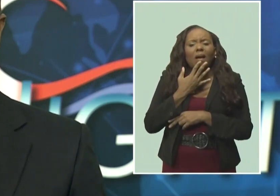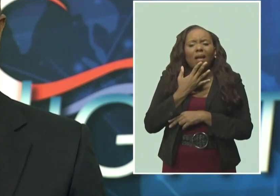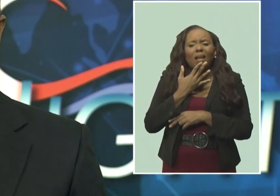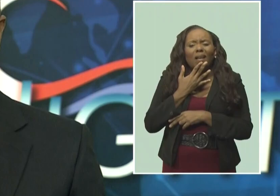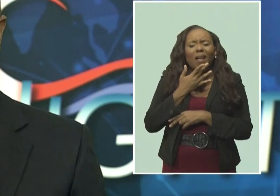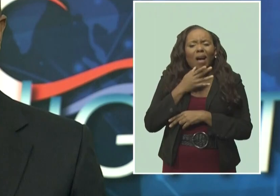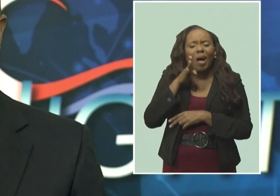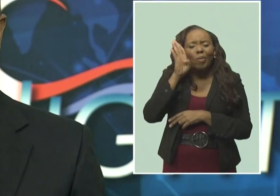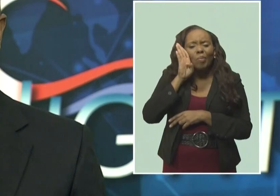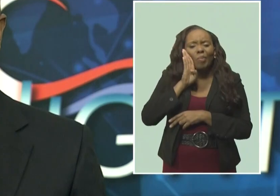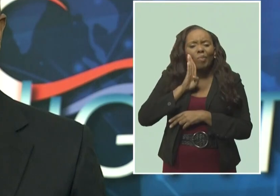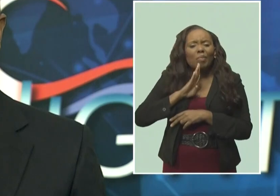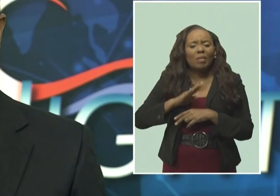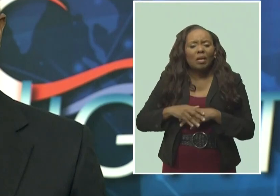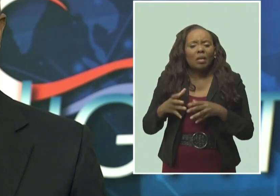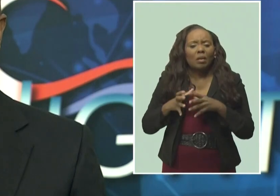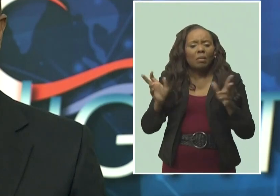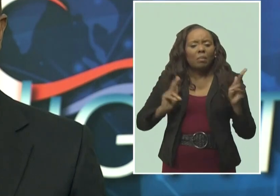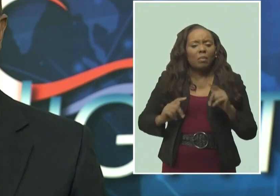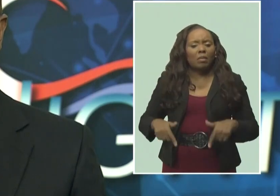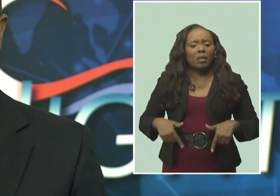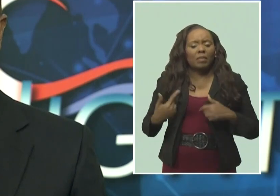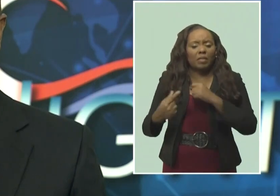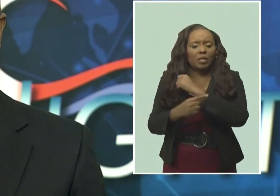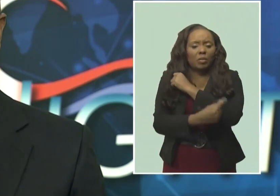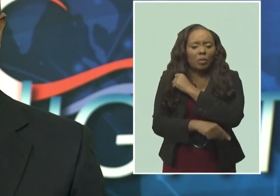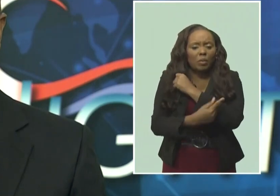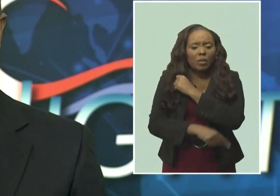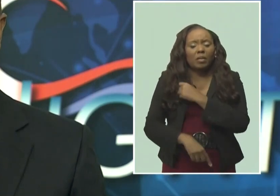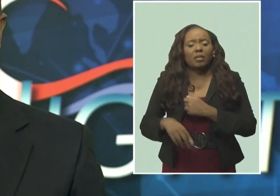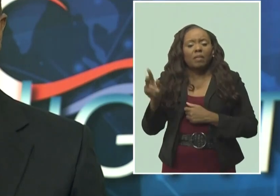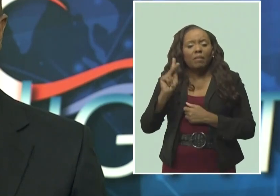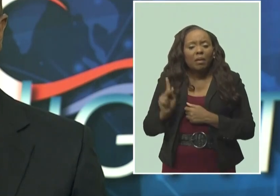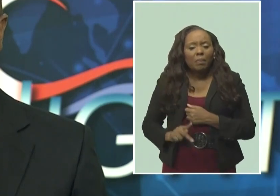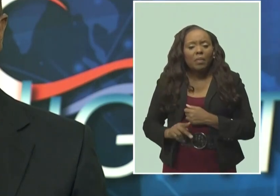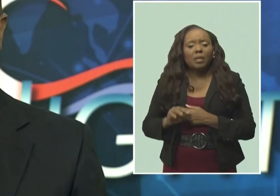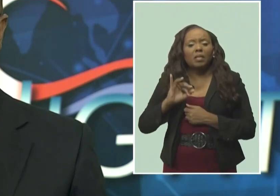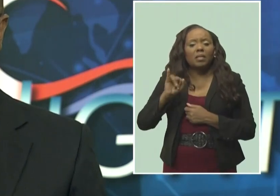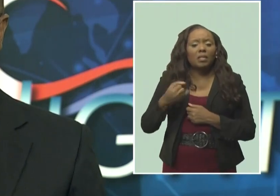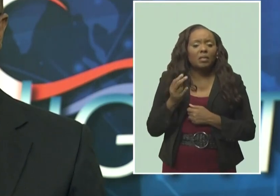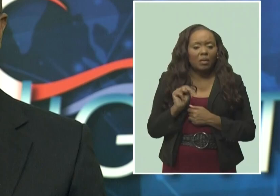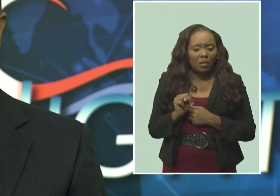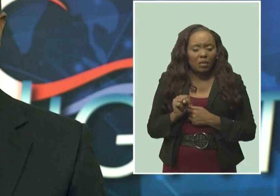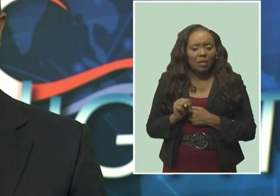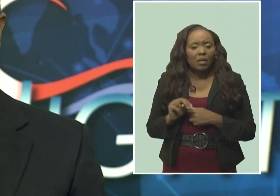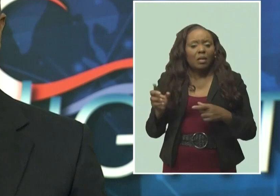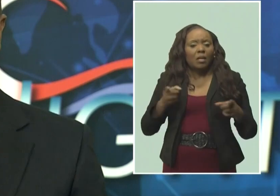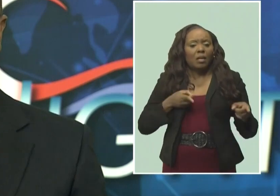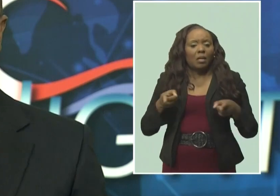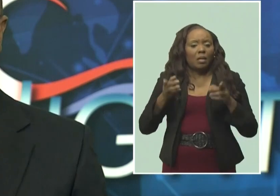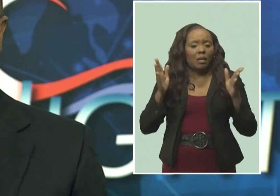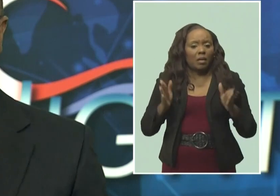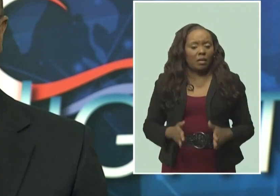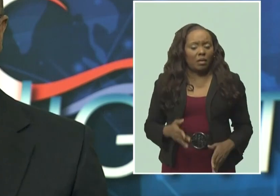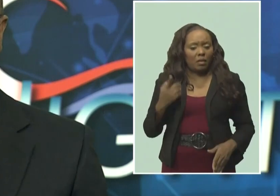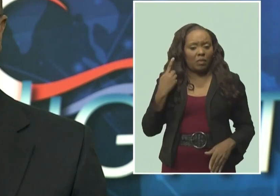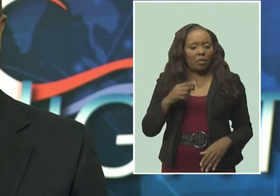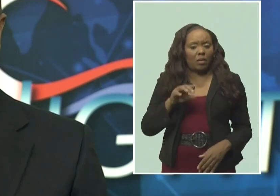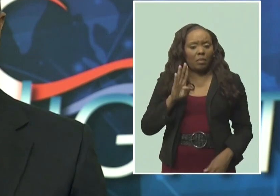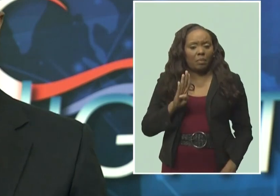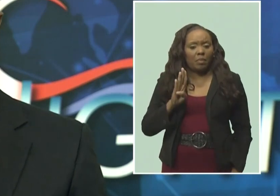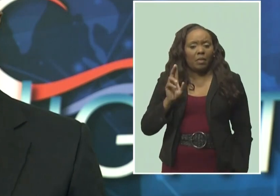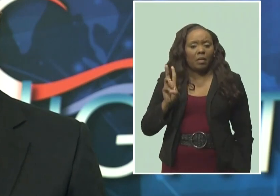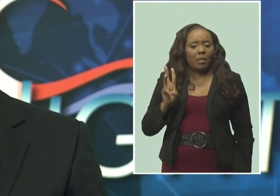situation is a concern for several residents in St. Philip, St. George and St. John. Director of Engineering at the BWA,